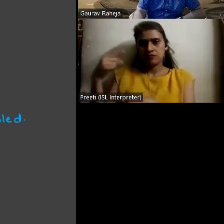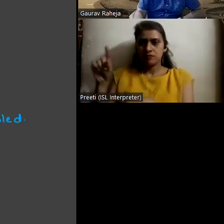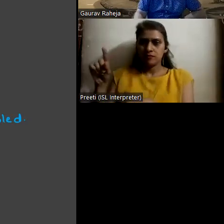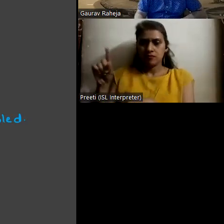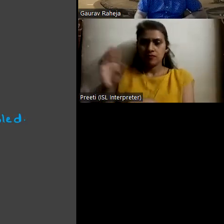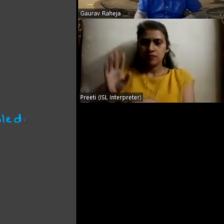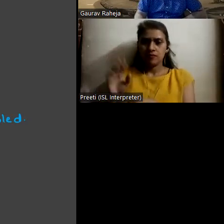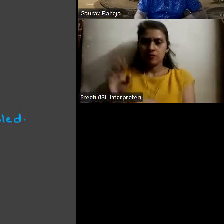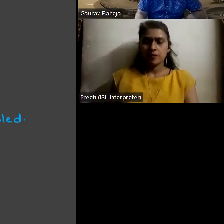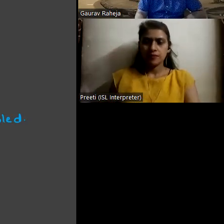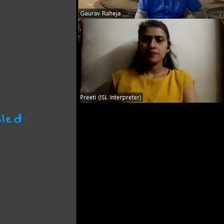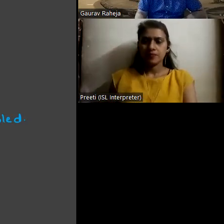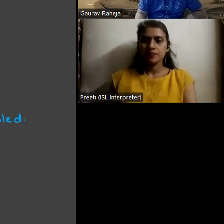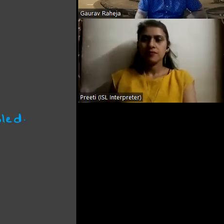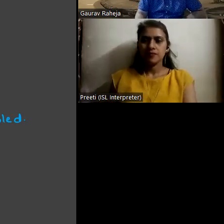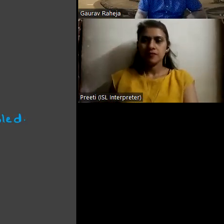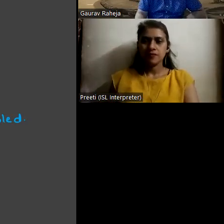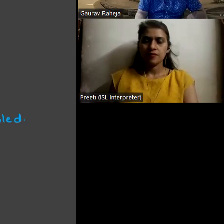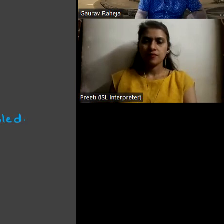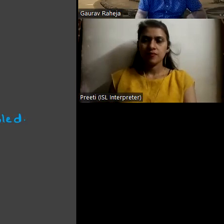so. serious.